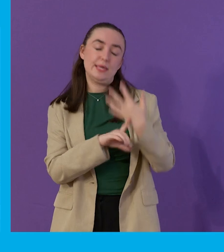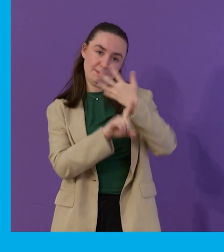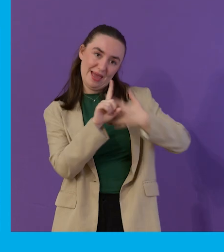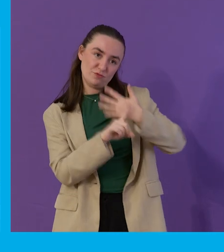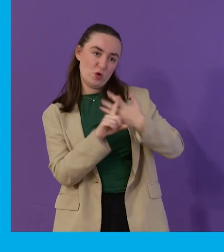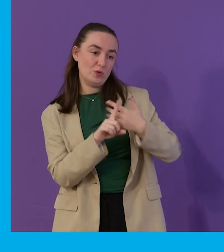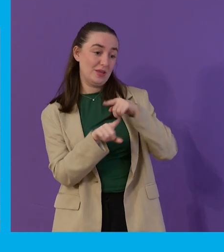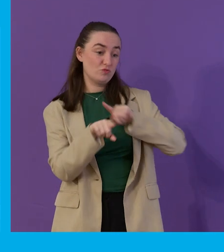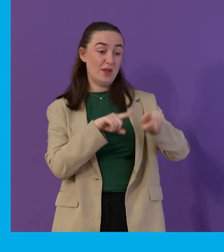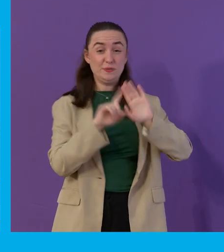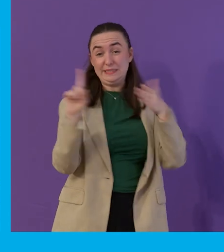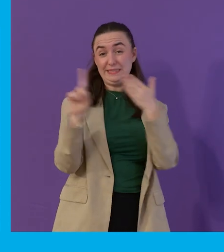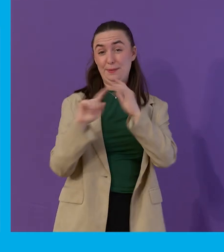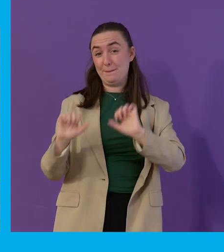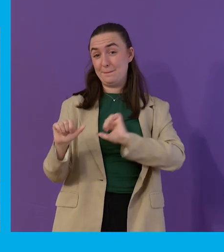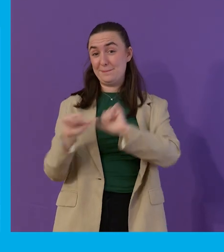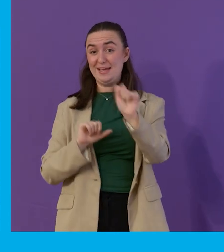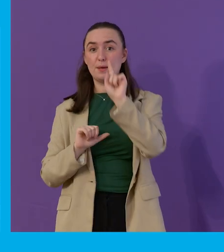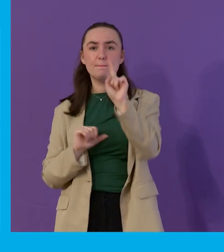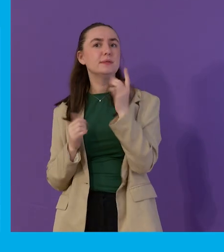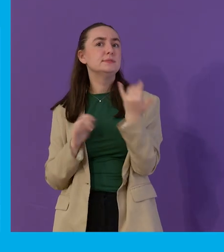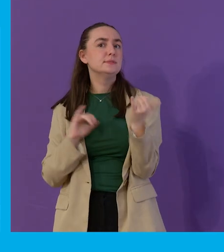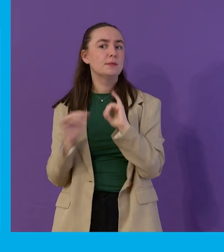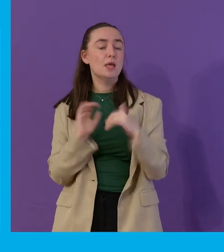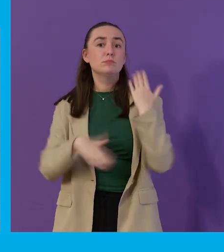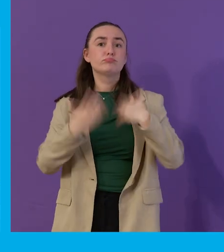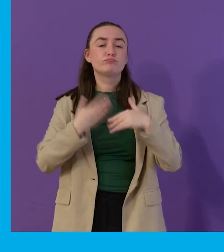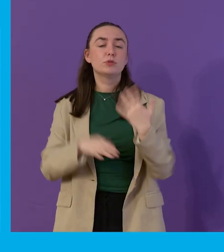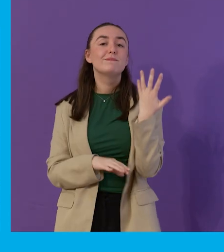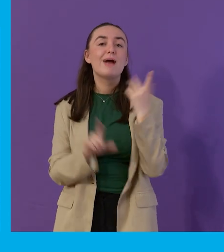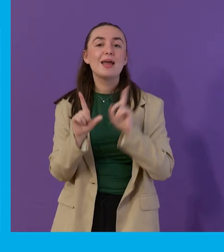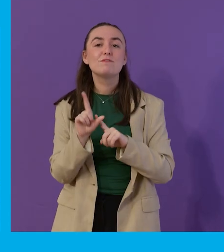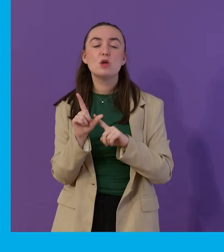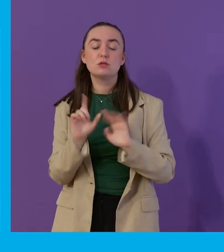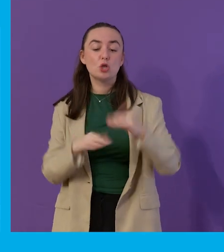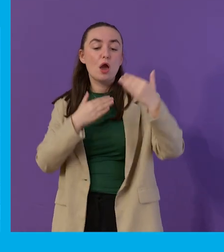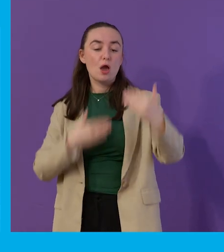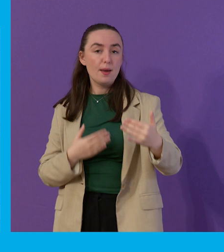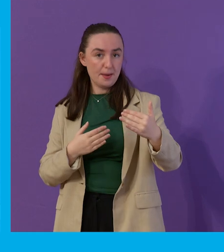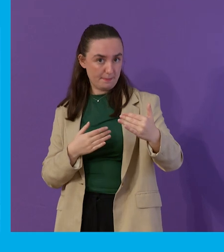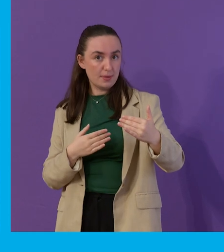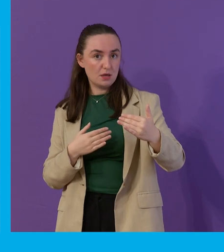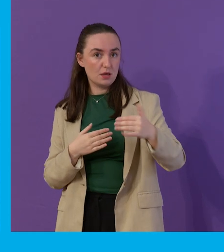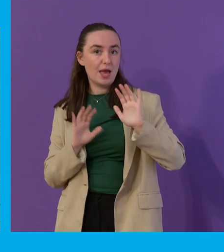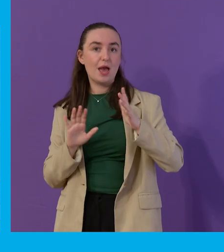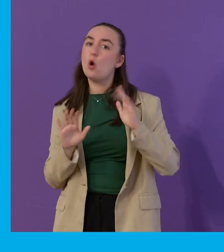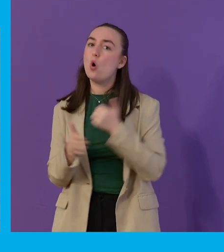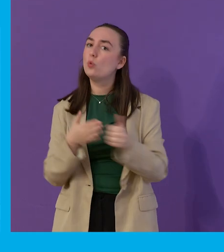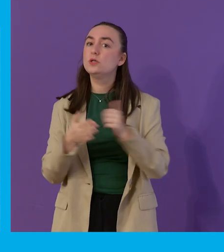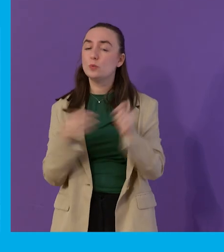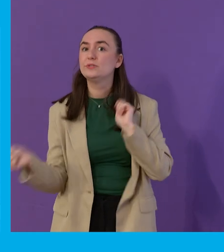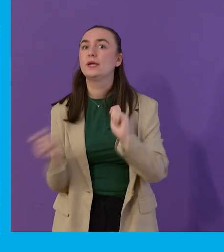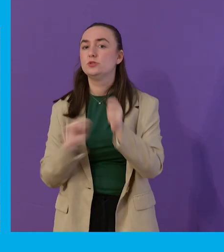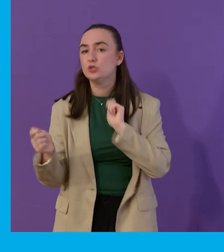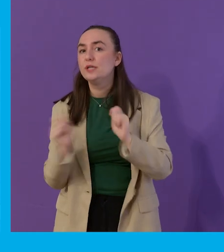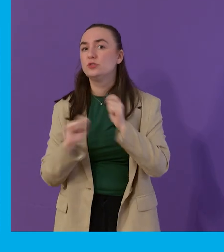good job, but sometimes it's you've got with the pace of the 5-year term, you've got to kind of keep moving, so it's quite difficult to